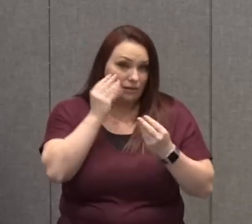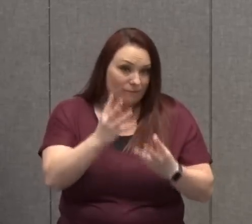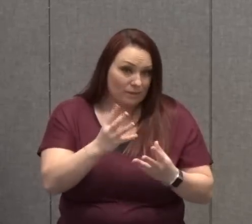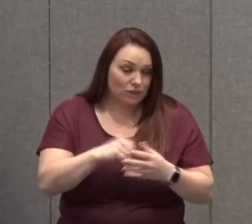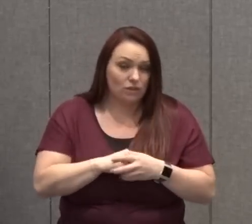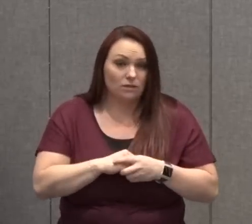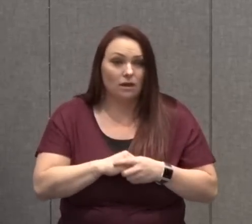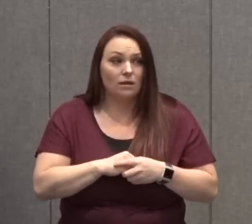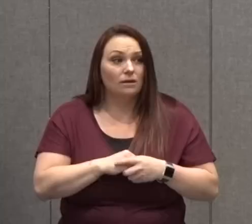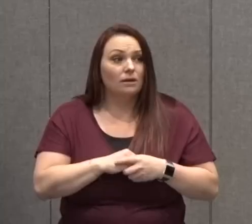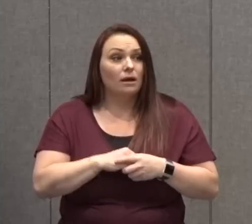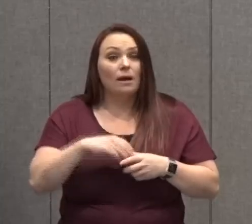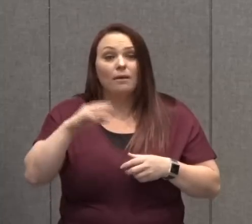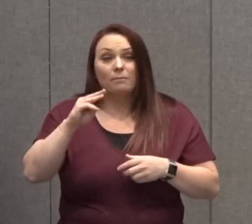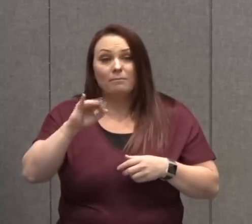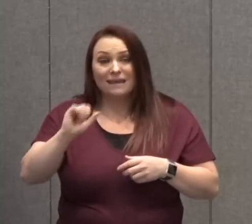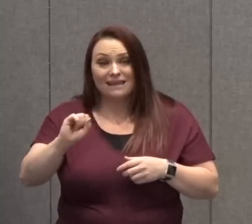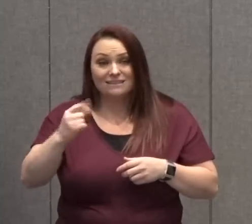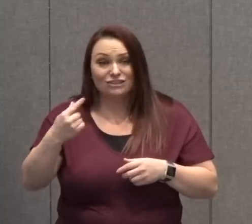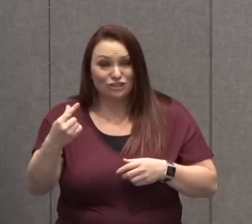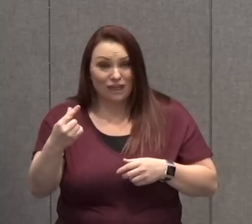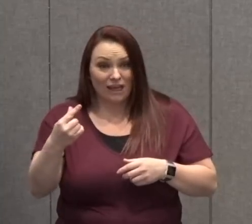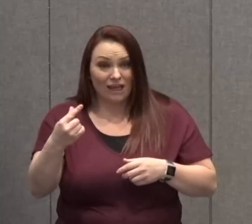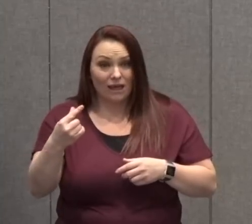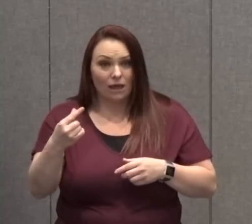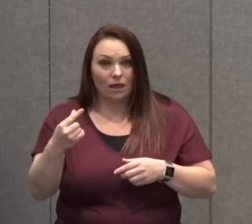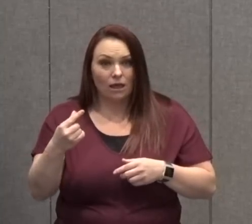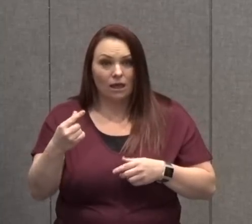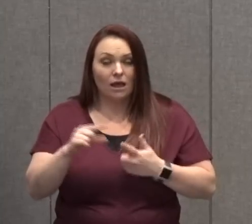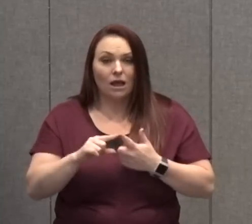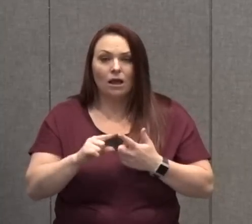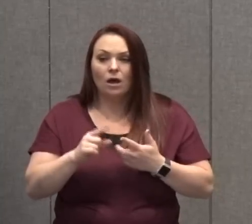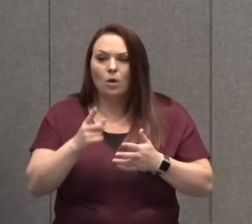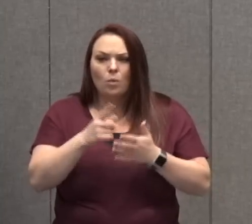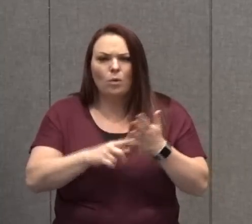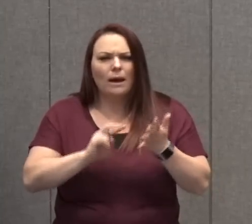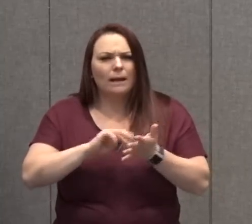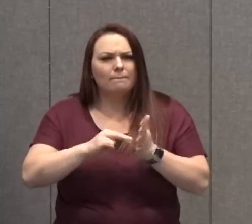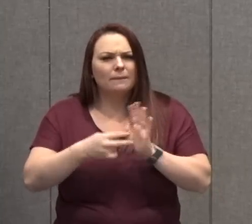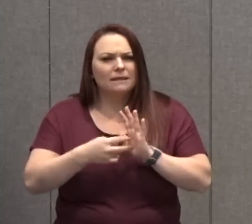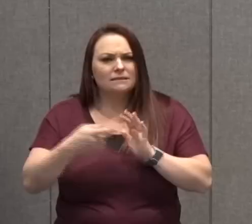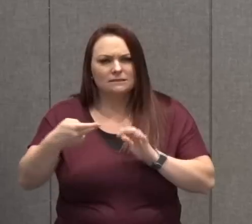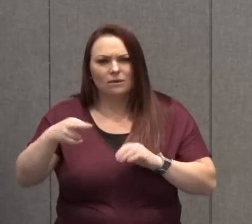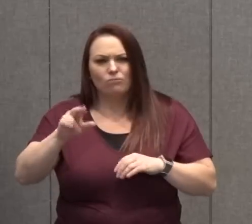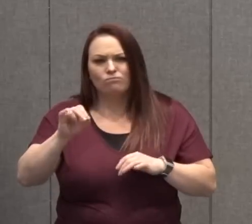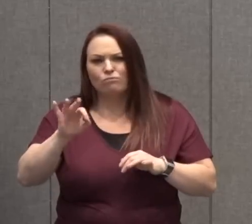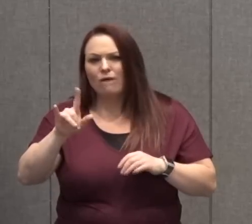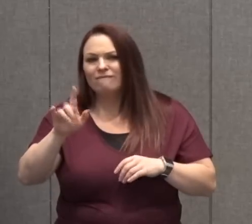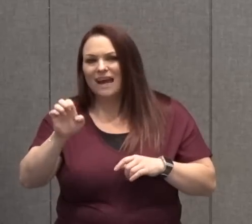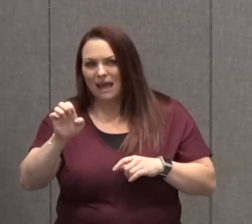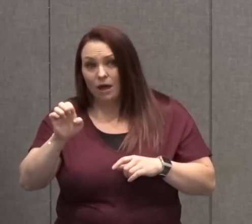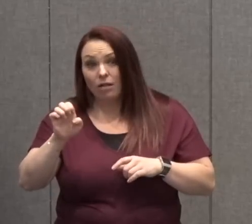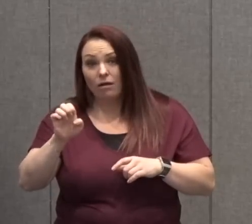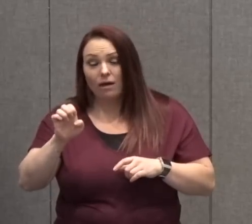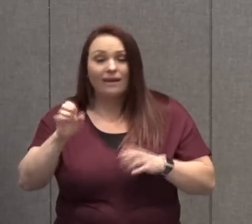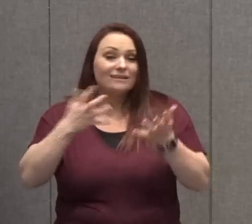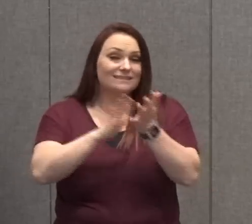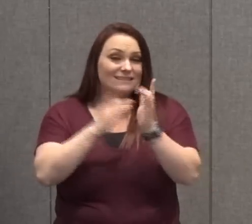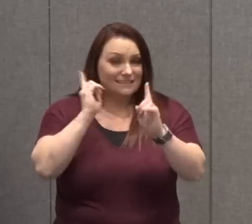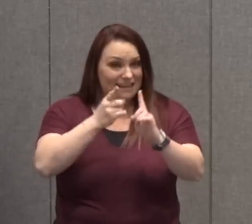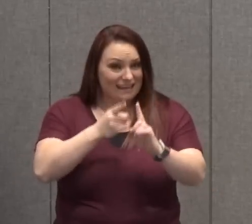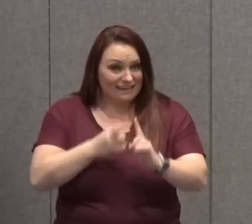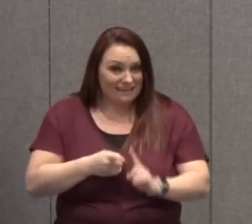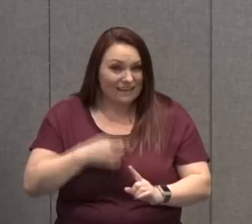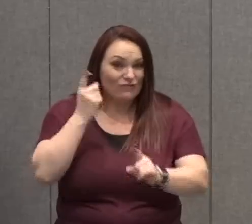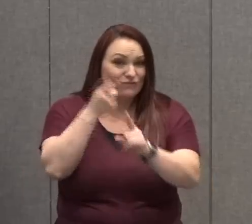oh Ms. Garcia what is a profile ding ding ding ding ding yay you